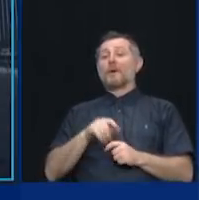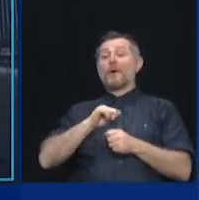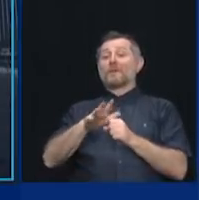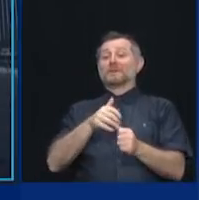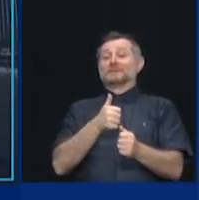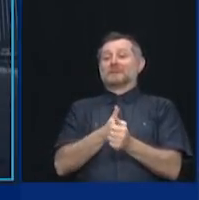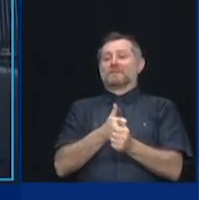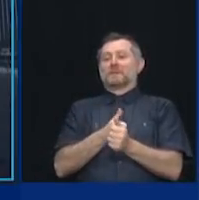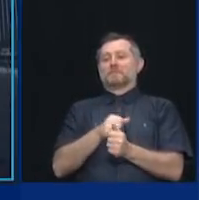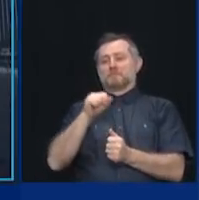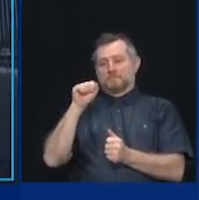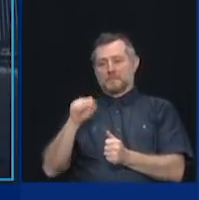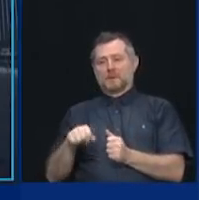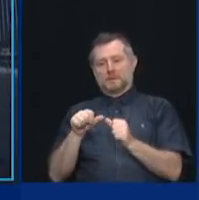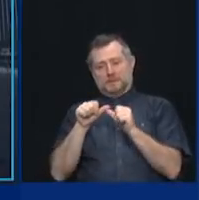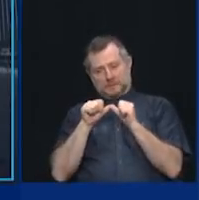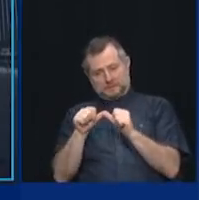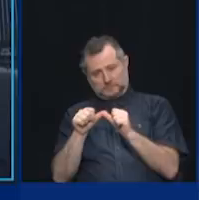year.